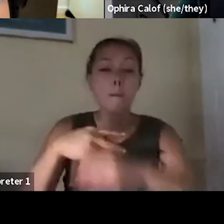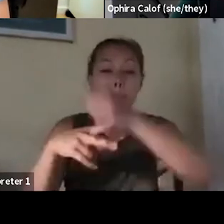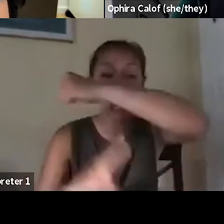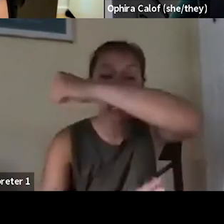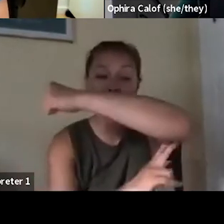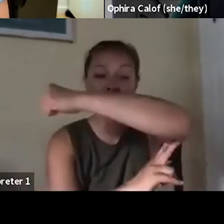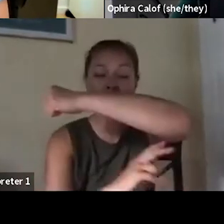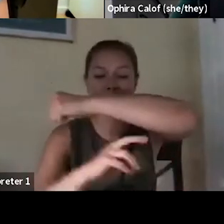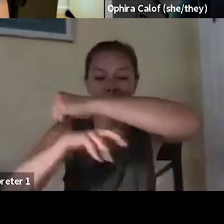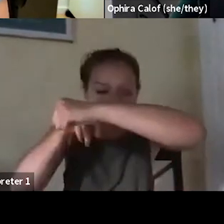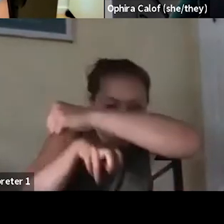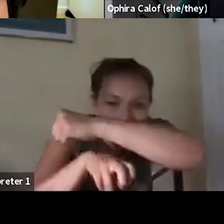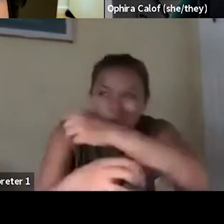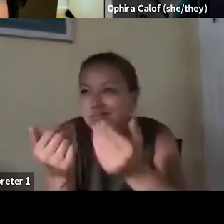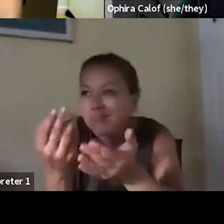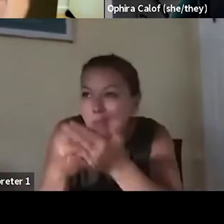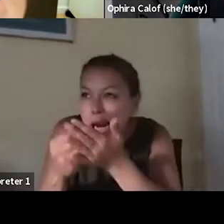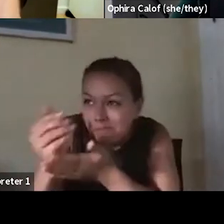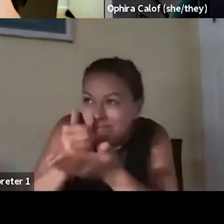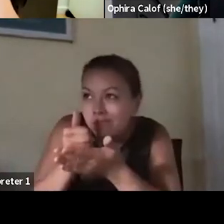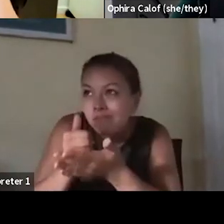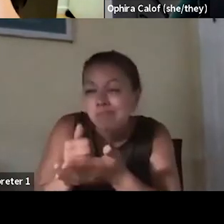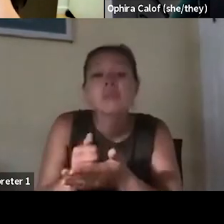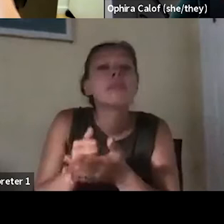So Cedric vows to help Grunt help